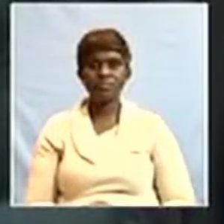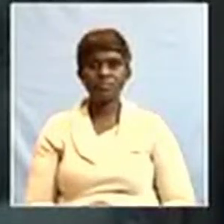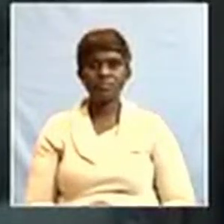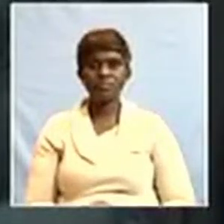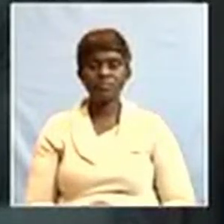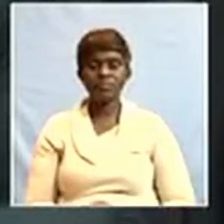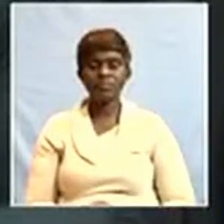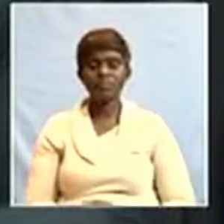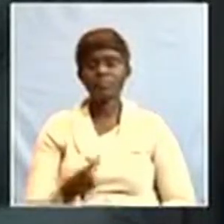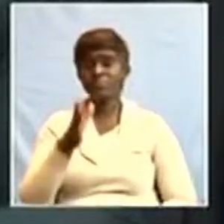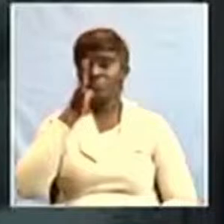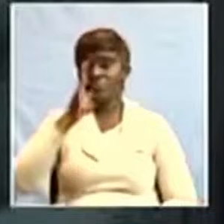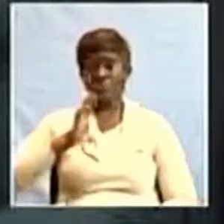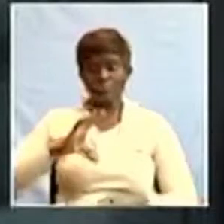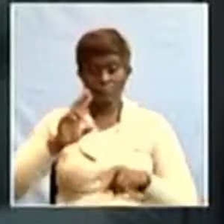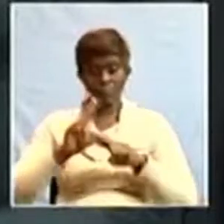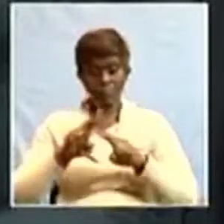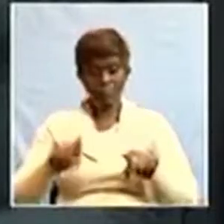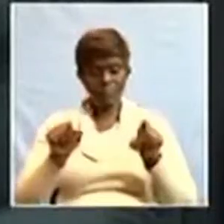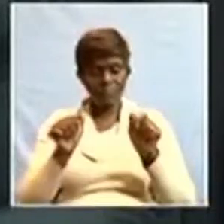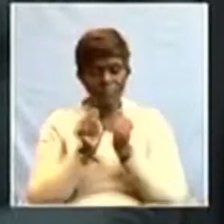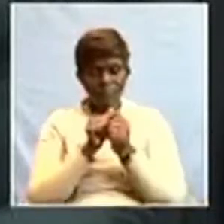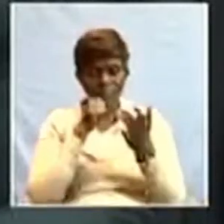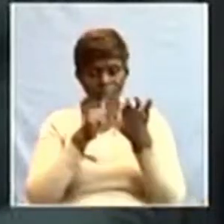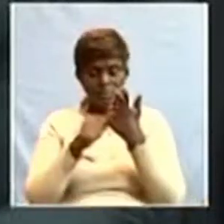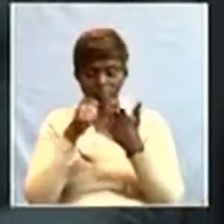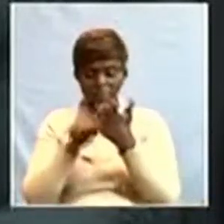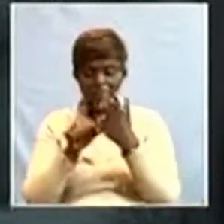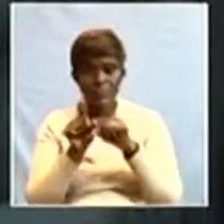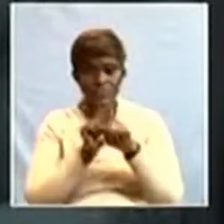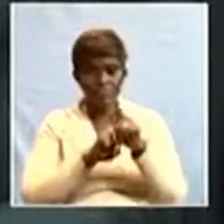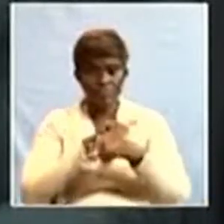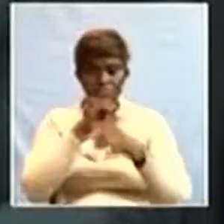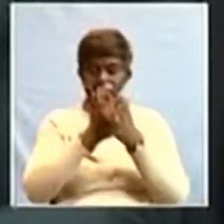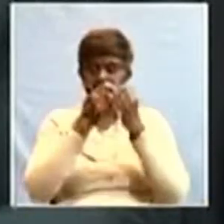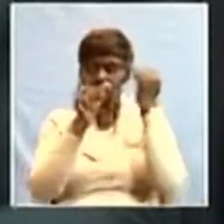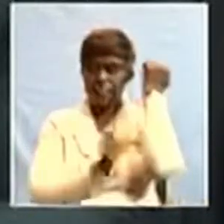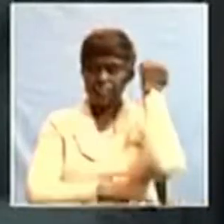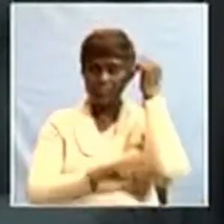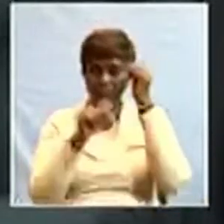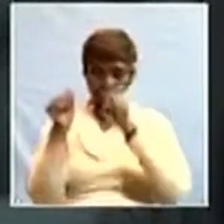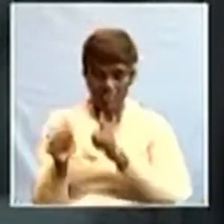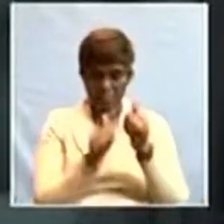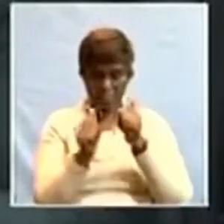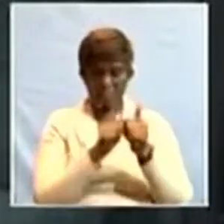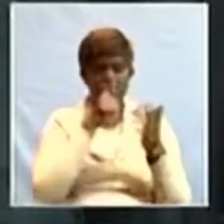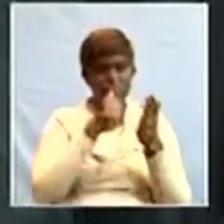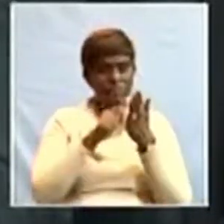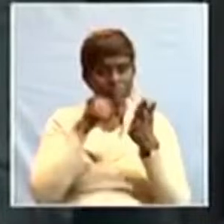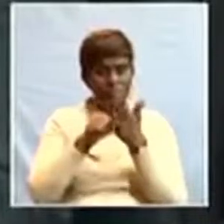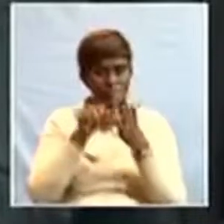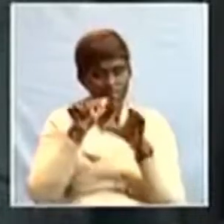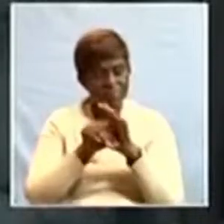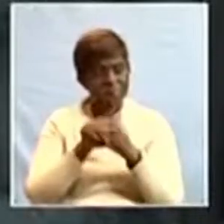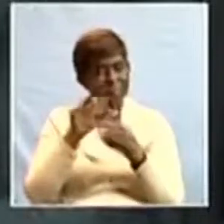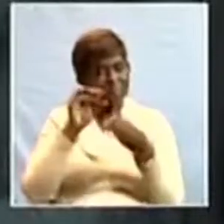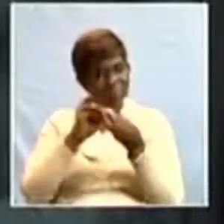The Madam Chairperson, in fact, the letters, disciplinary action letters, are on Annex